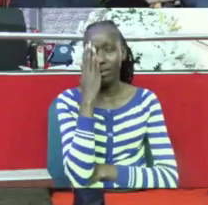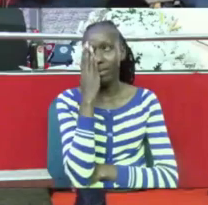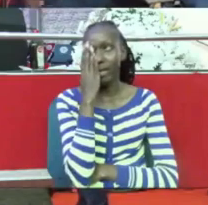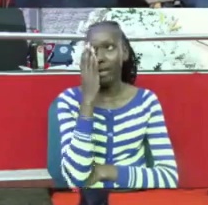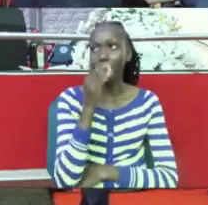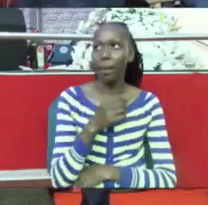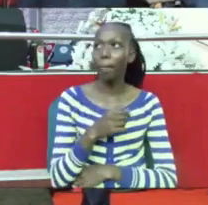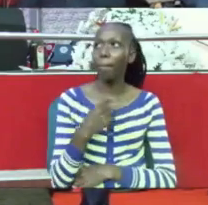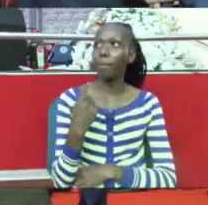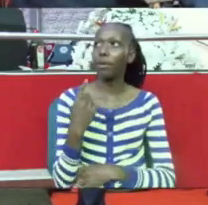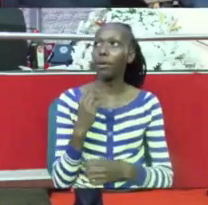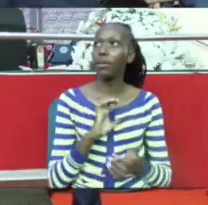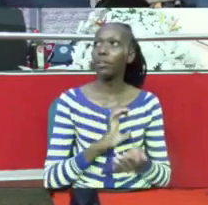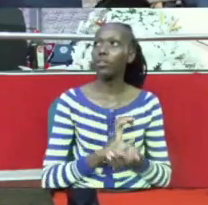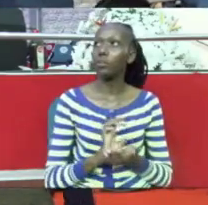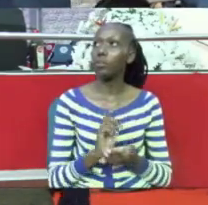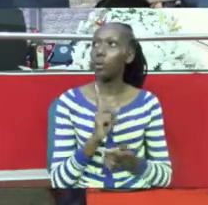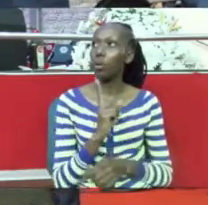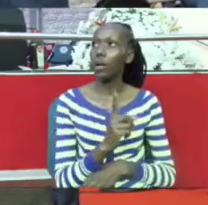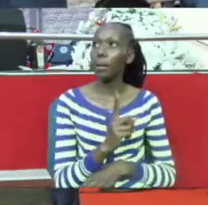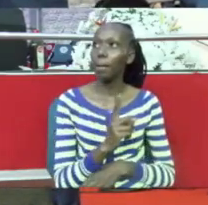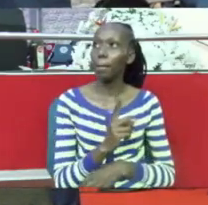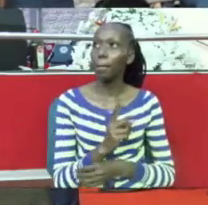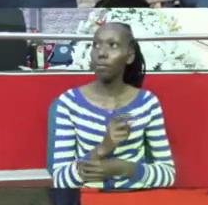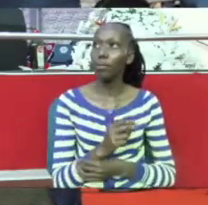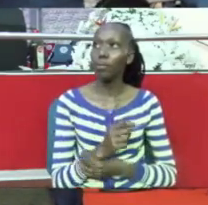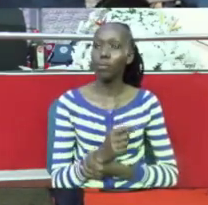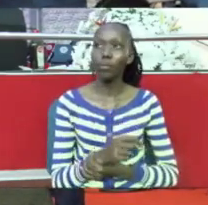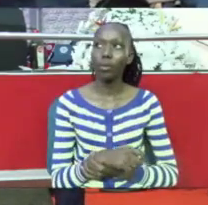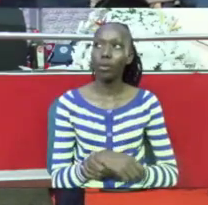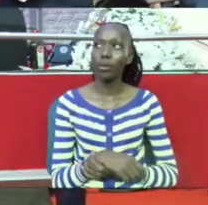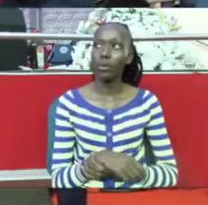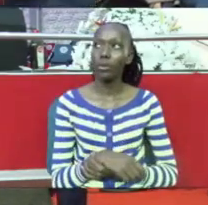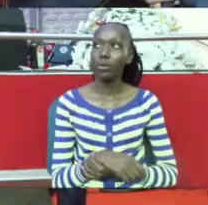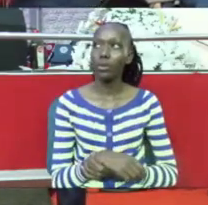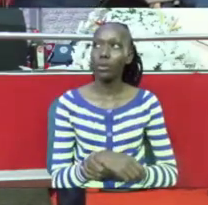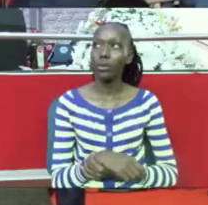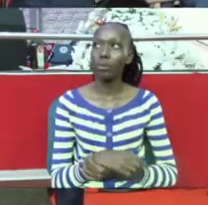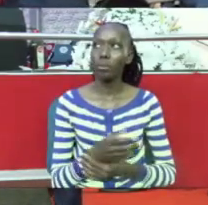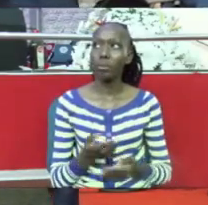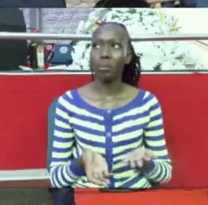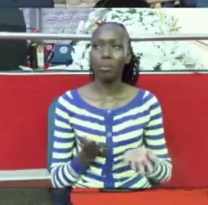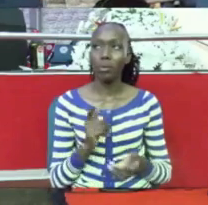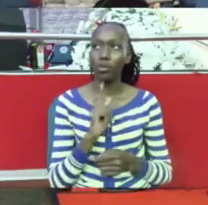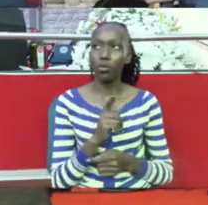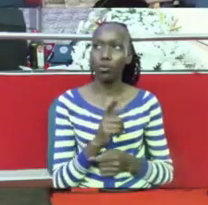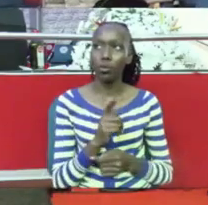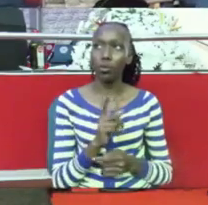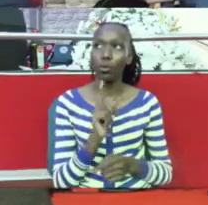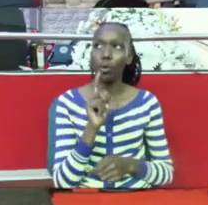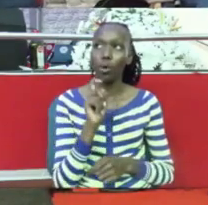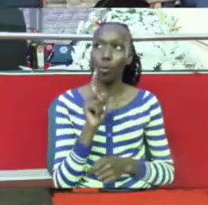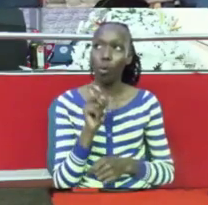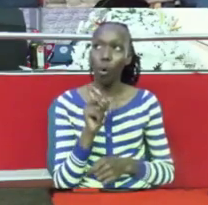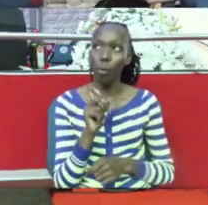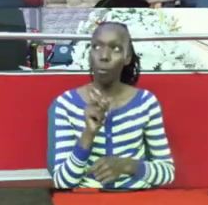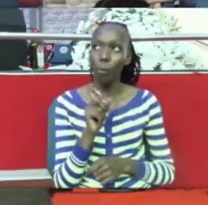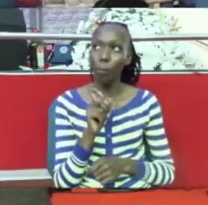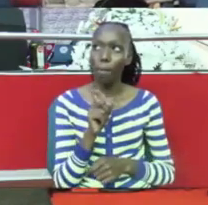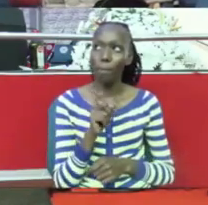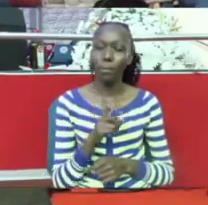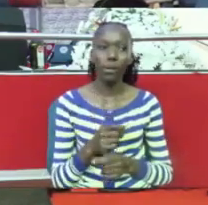41, though you are a lowly worm, wewe ni mdudu mdogo, though you move slowly